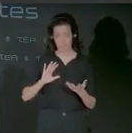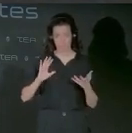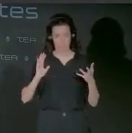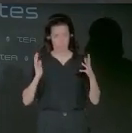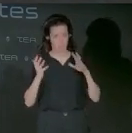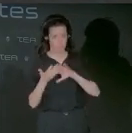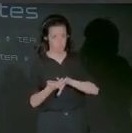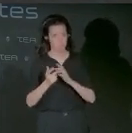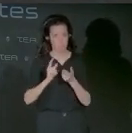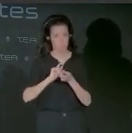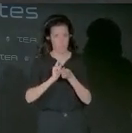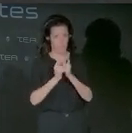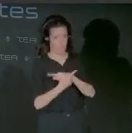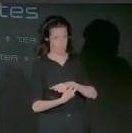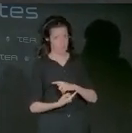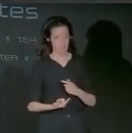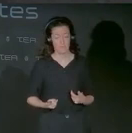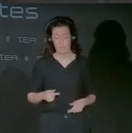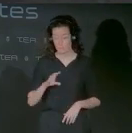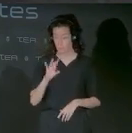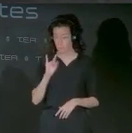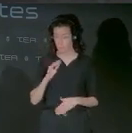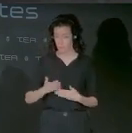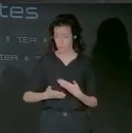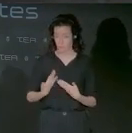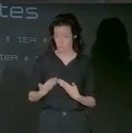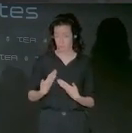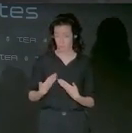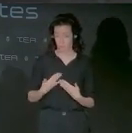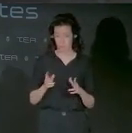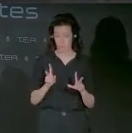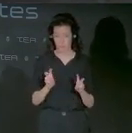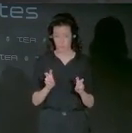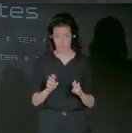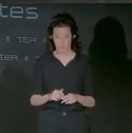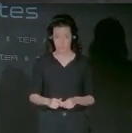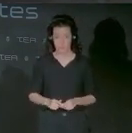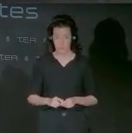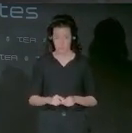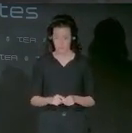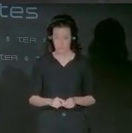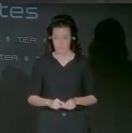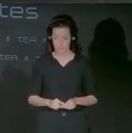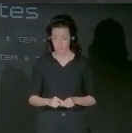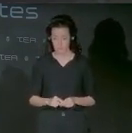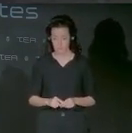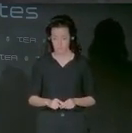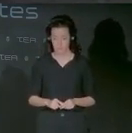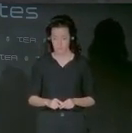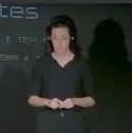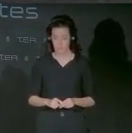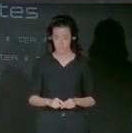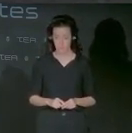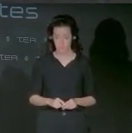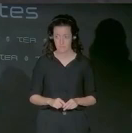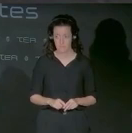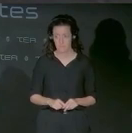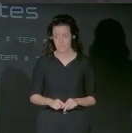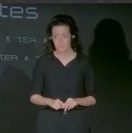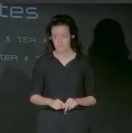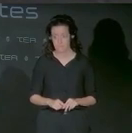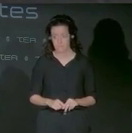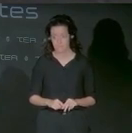well. I mean, if I can just pause 1 minute. So I think it was Tuesday, the European Commission